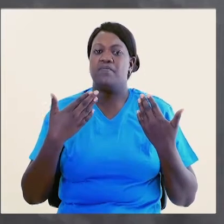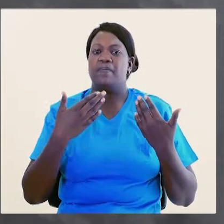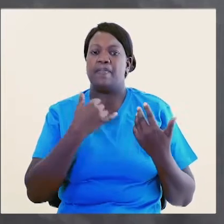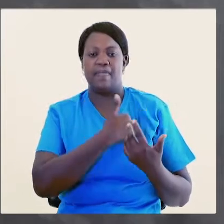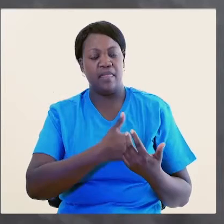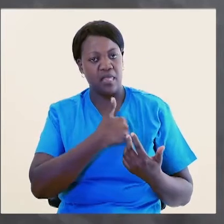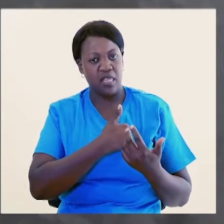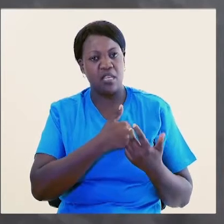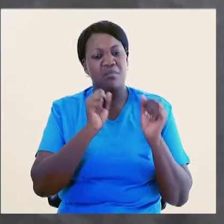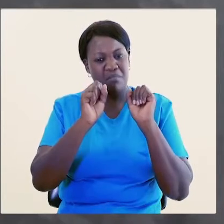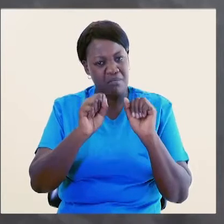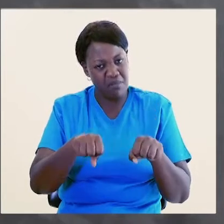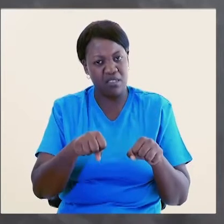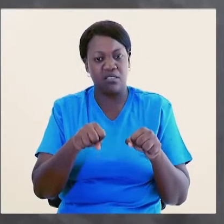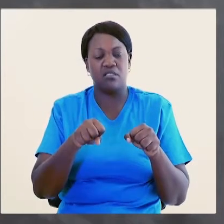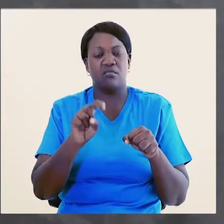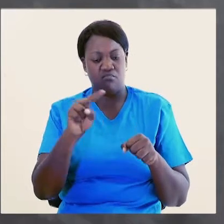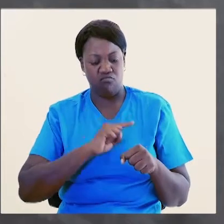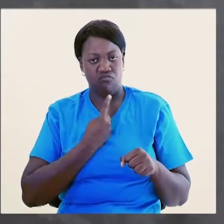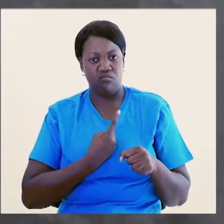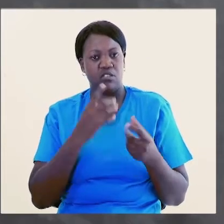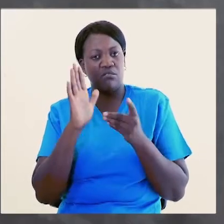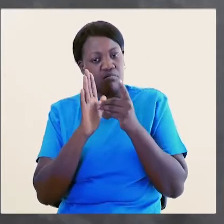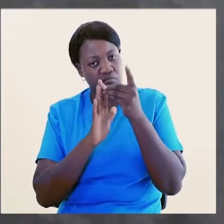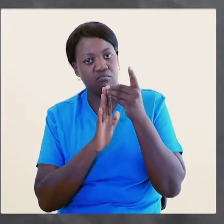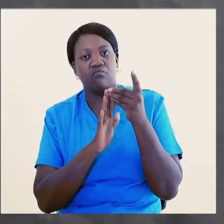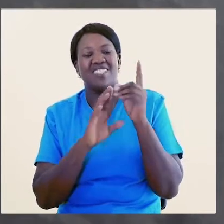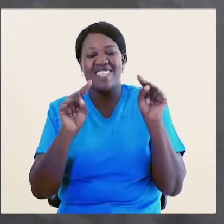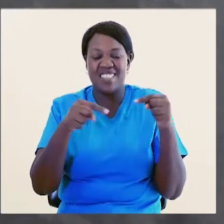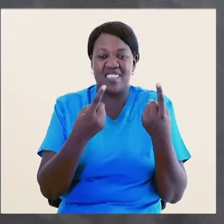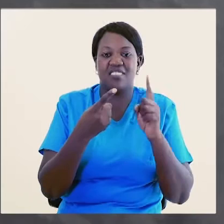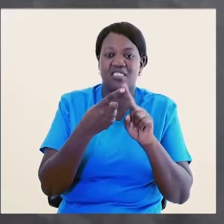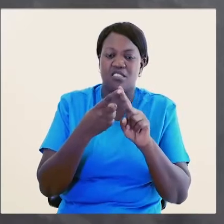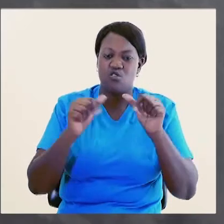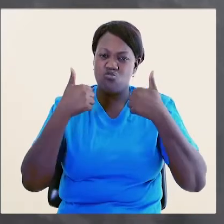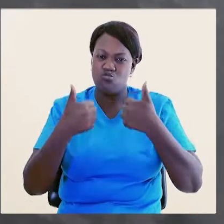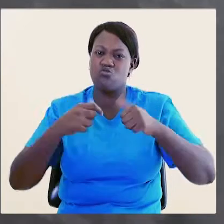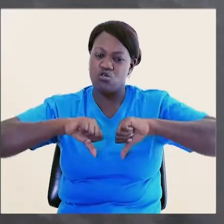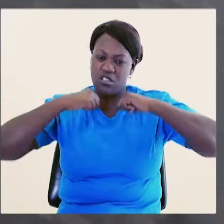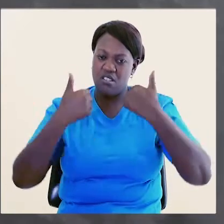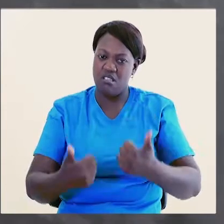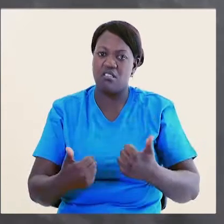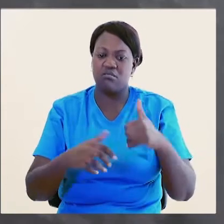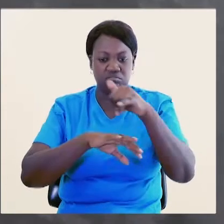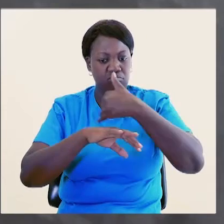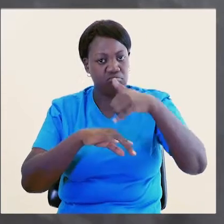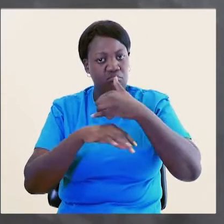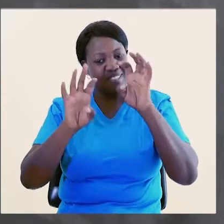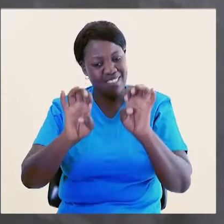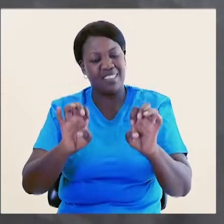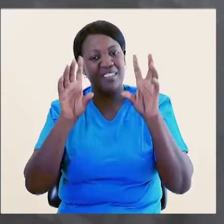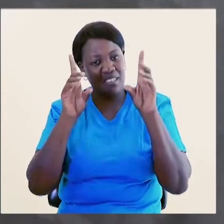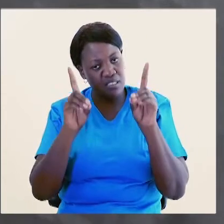need opportunities for personal fulfillment. This requires things like good health facilities and